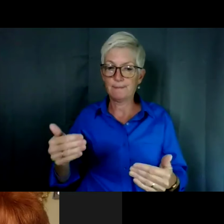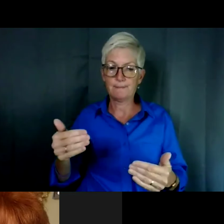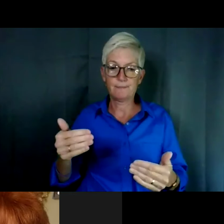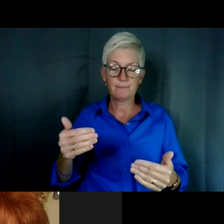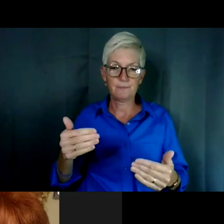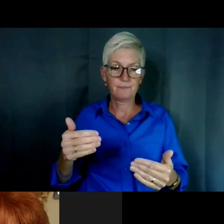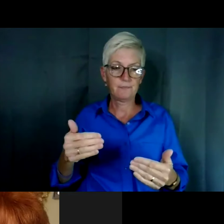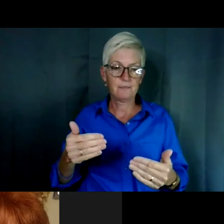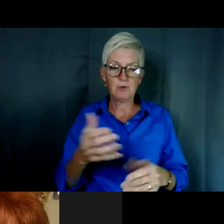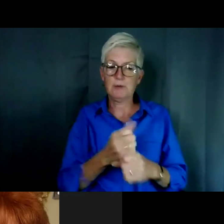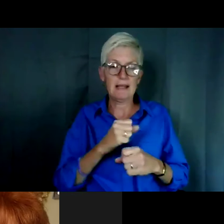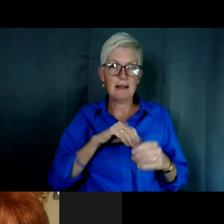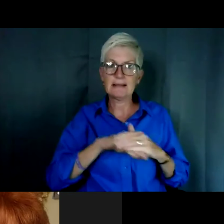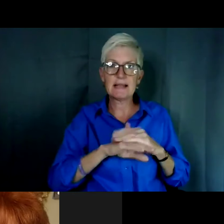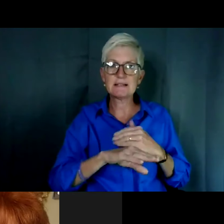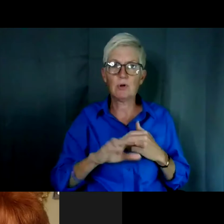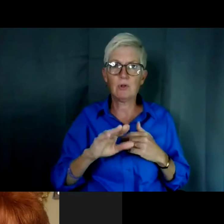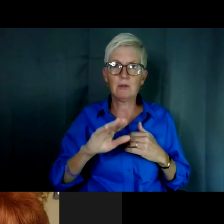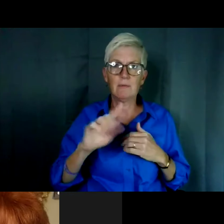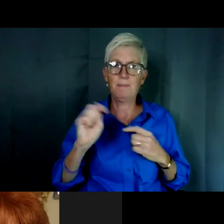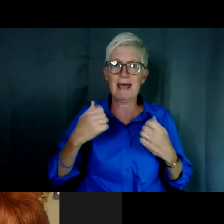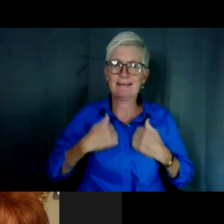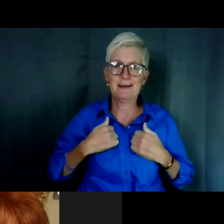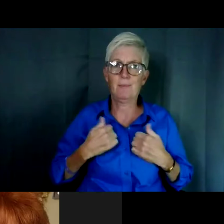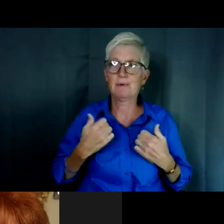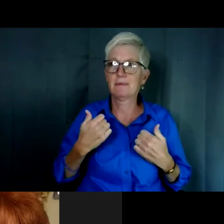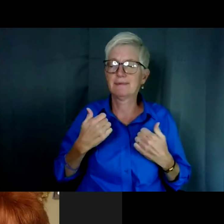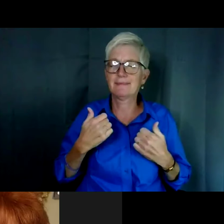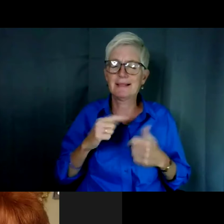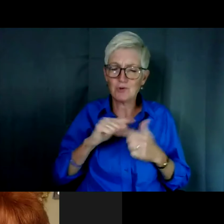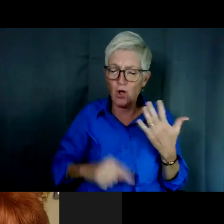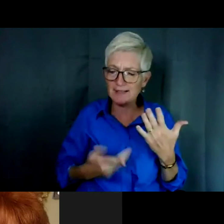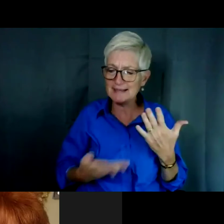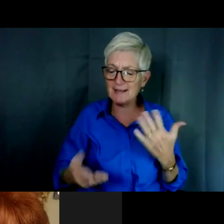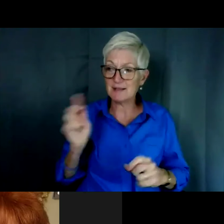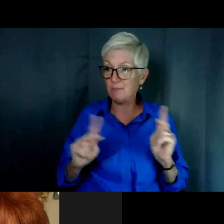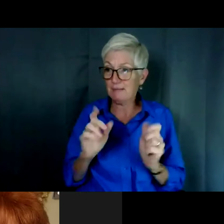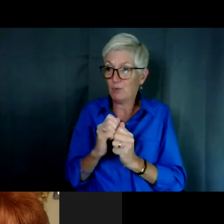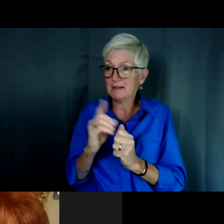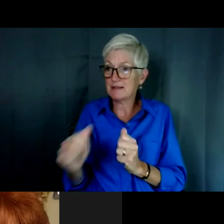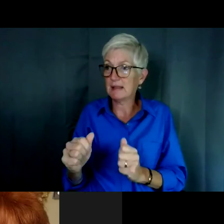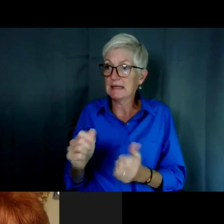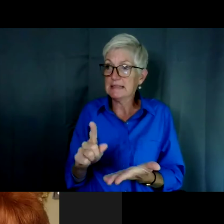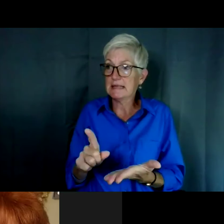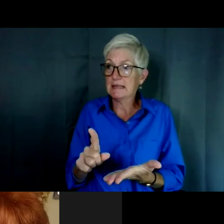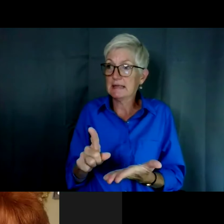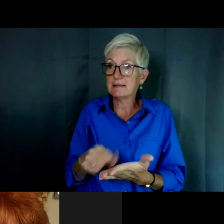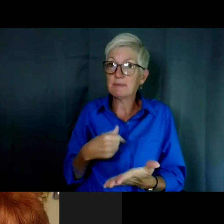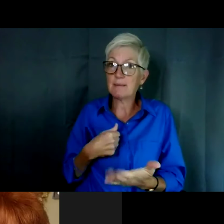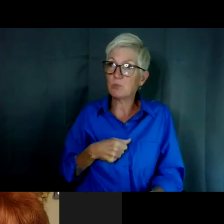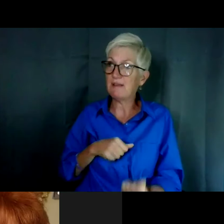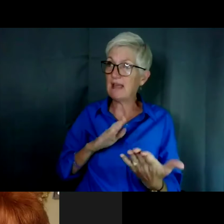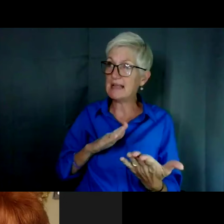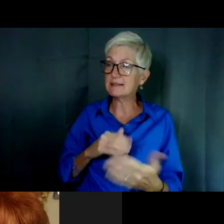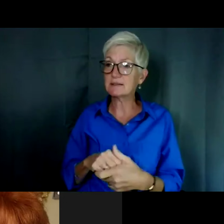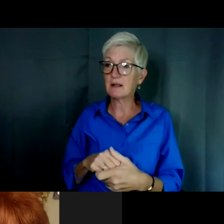accessible bathtub. You know, there's all these little things that people with disabilities will sometimes face, and